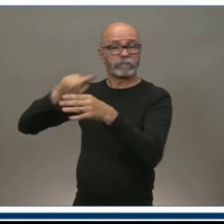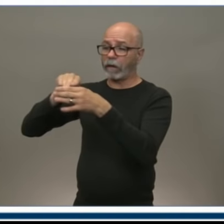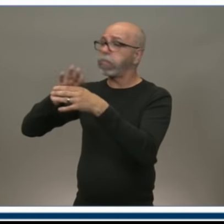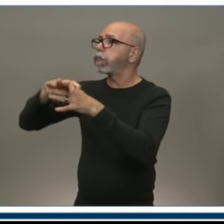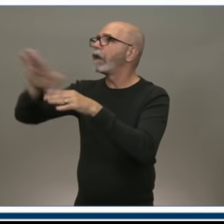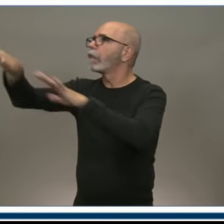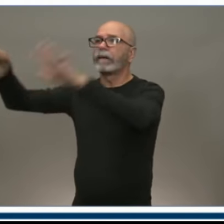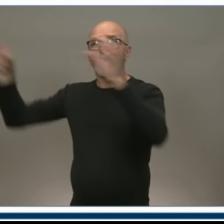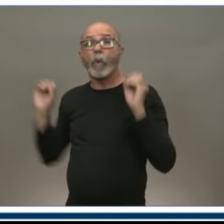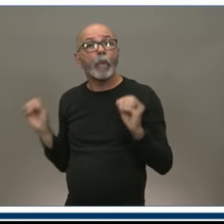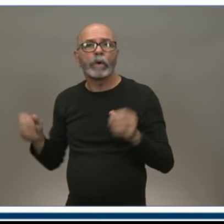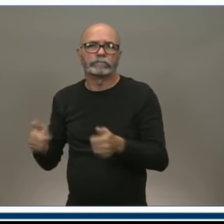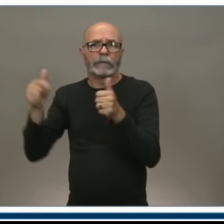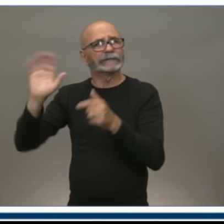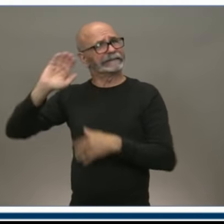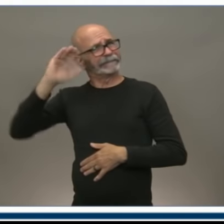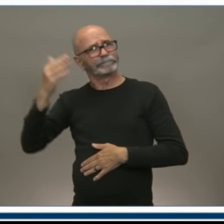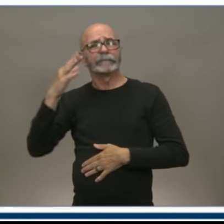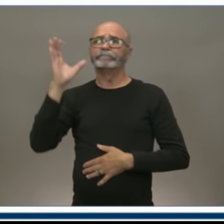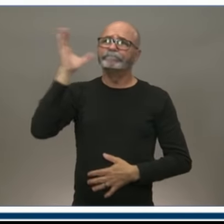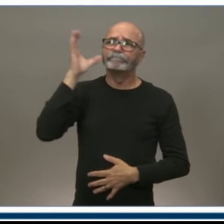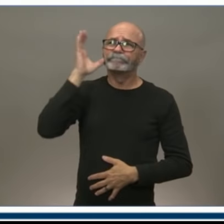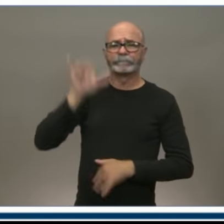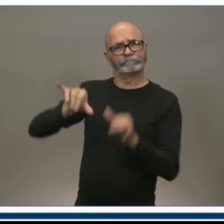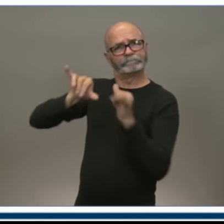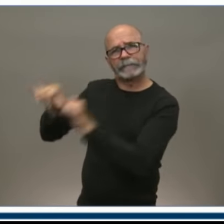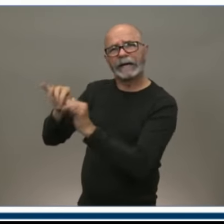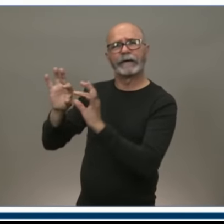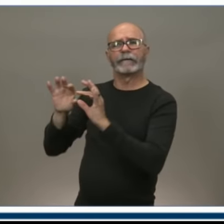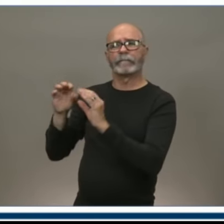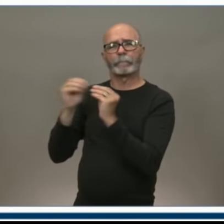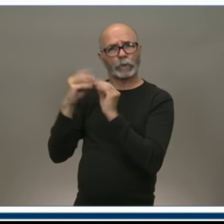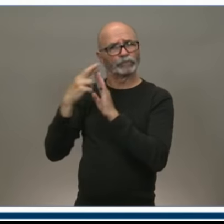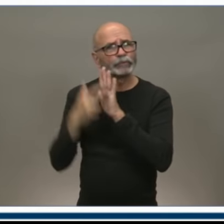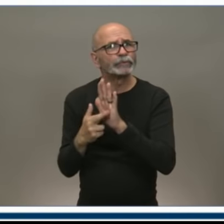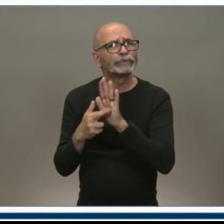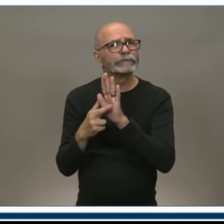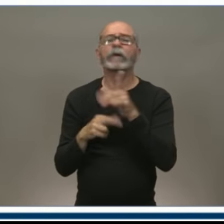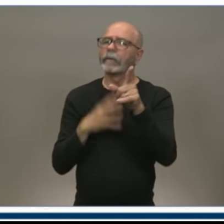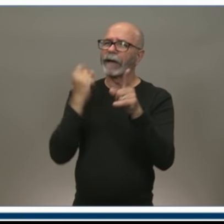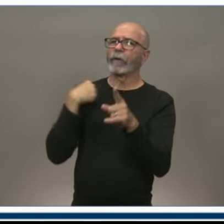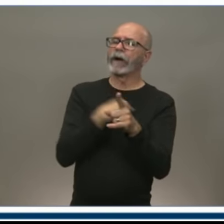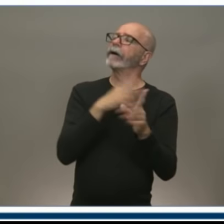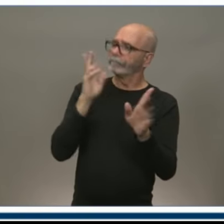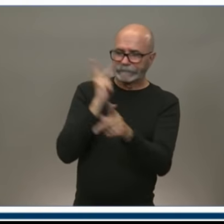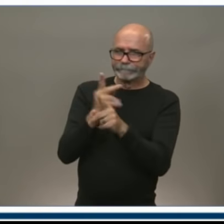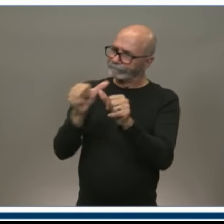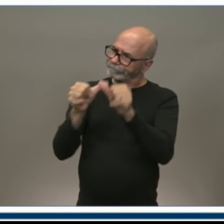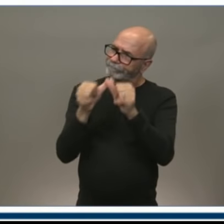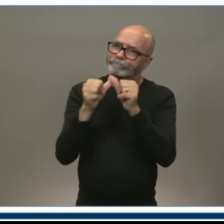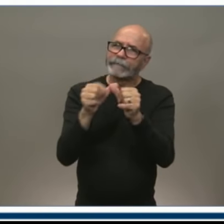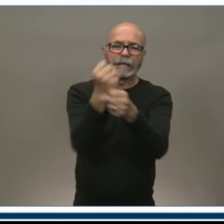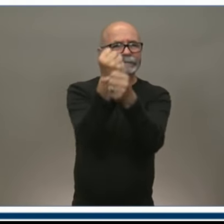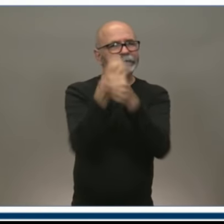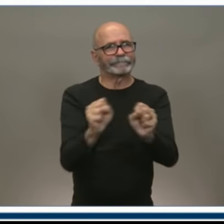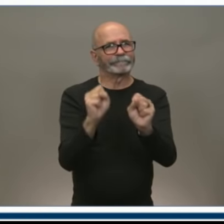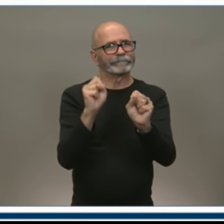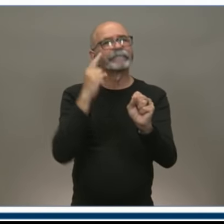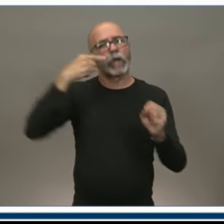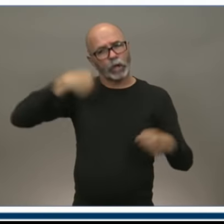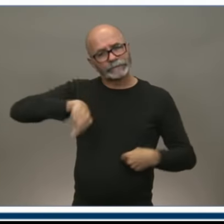approaches that have kept us safe so far are what will continue to keep us safe, and what will allow us to stay